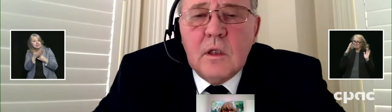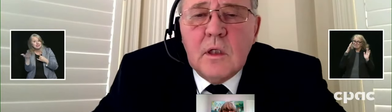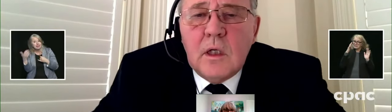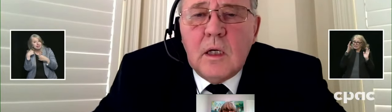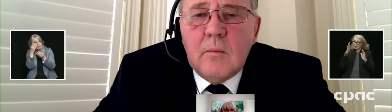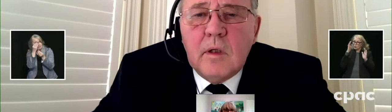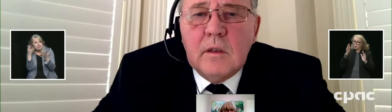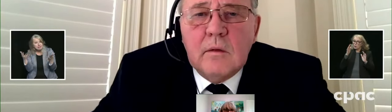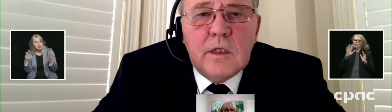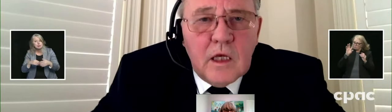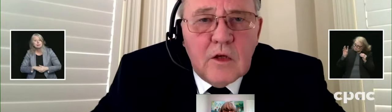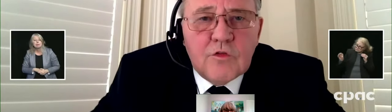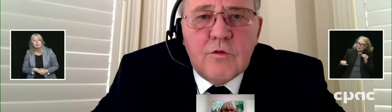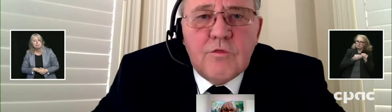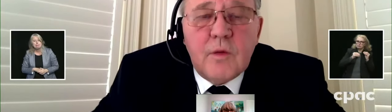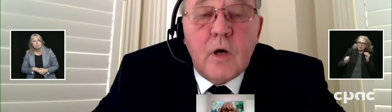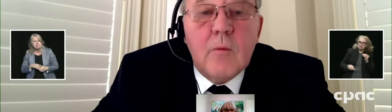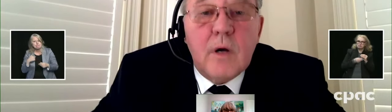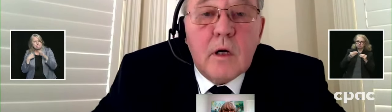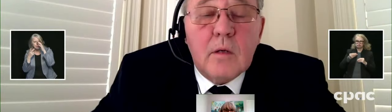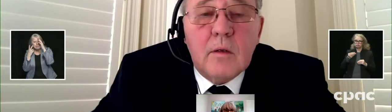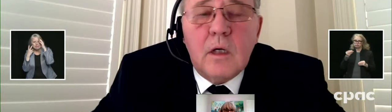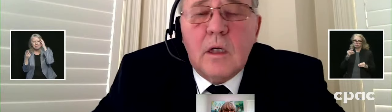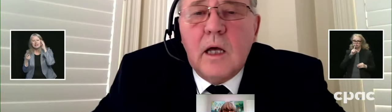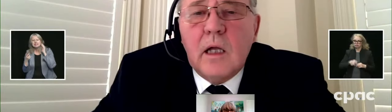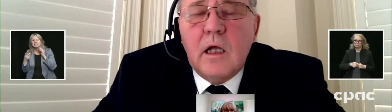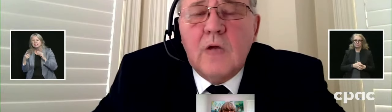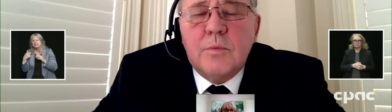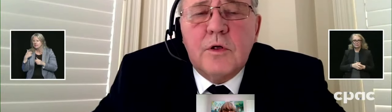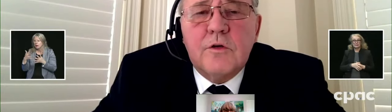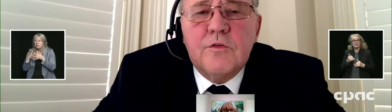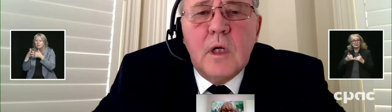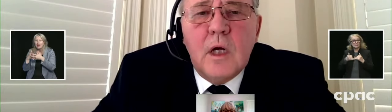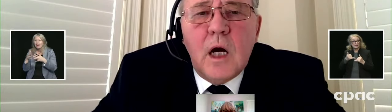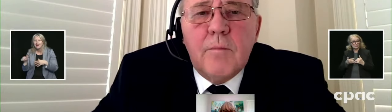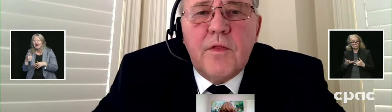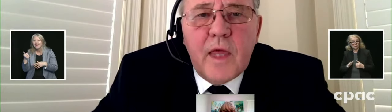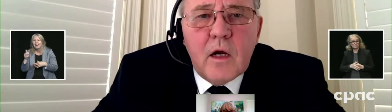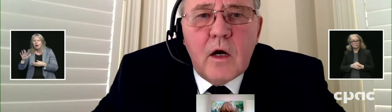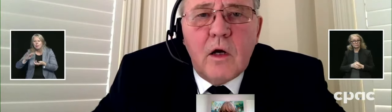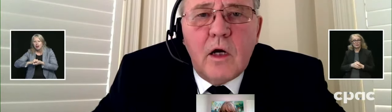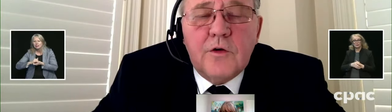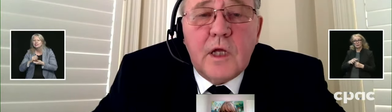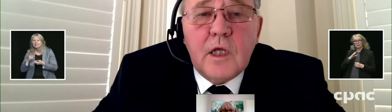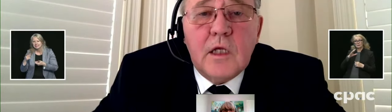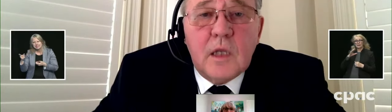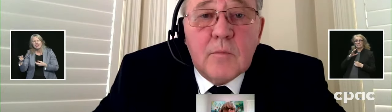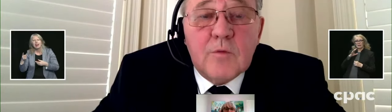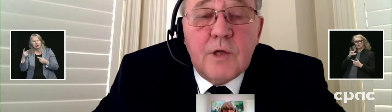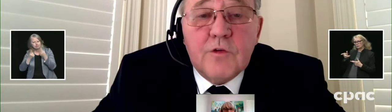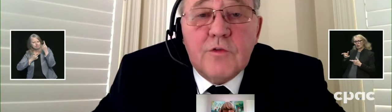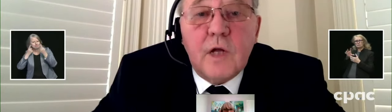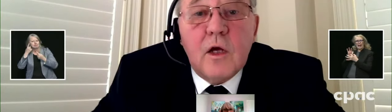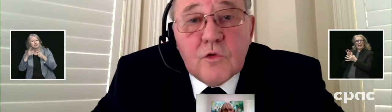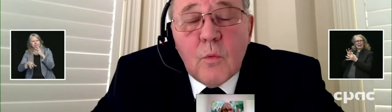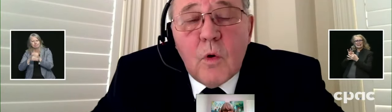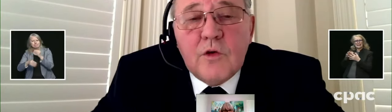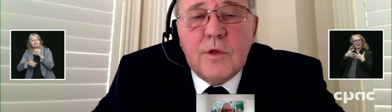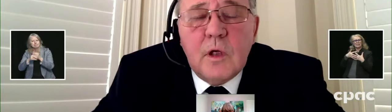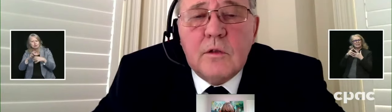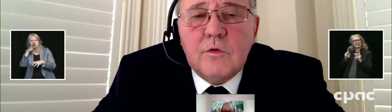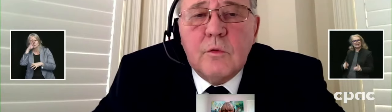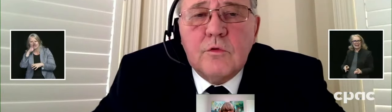significant indication from our American allies and partners that they are undertaking a number of measures. And I also